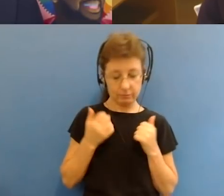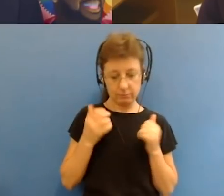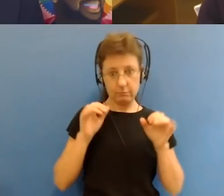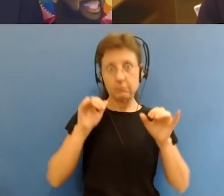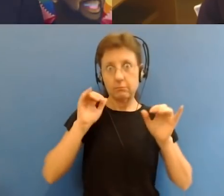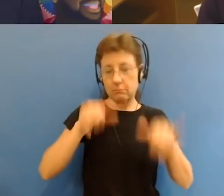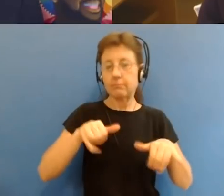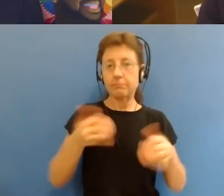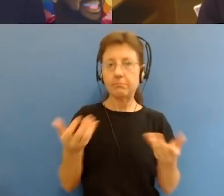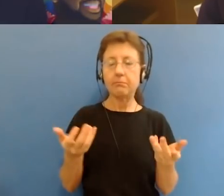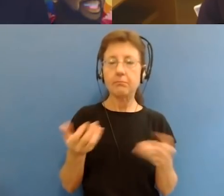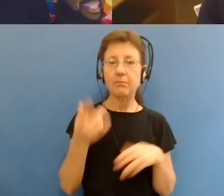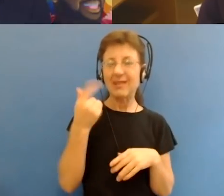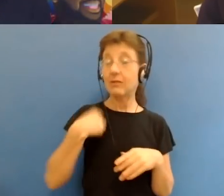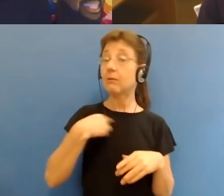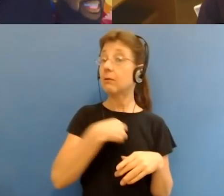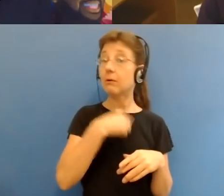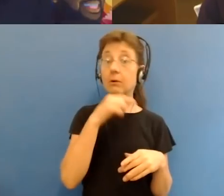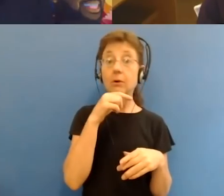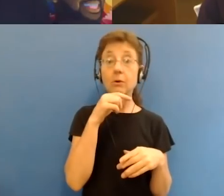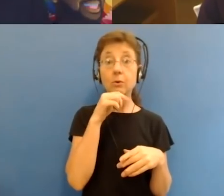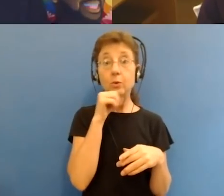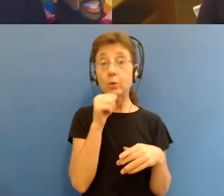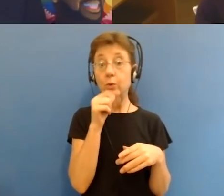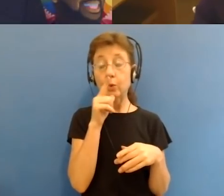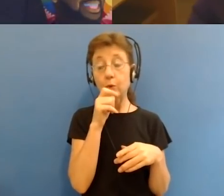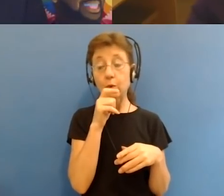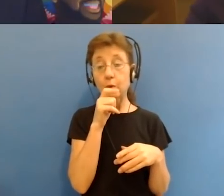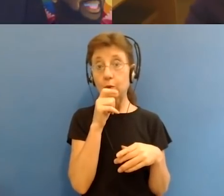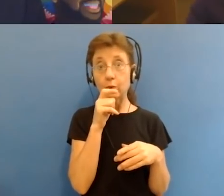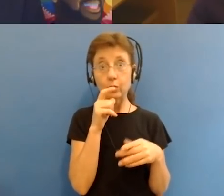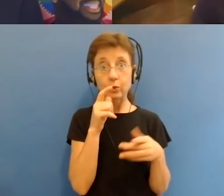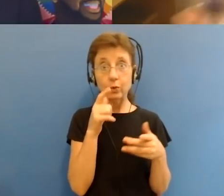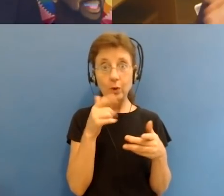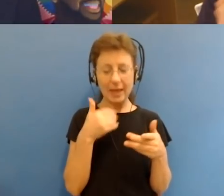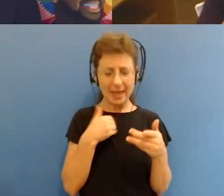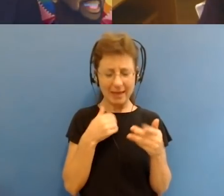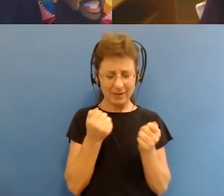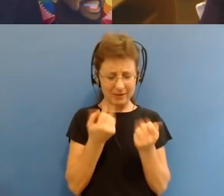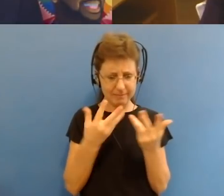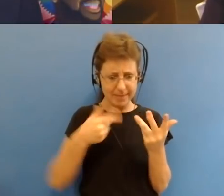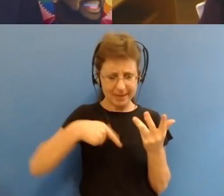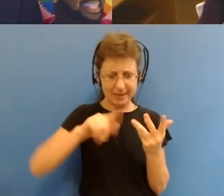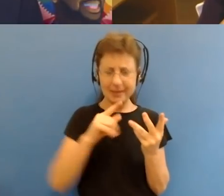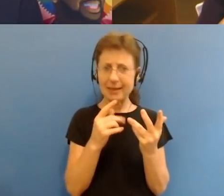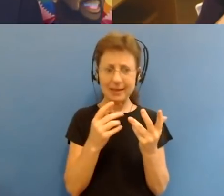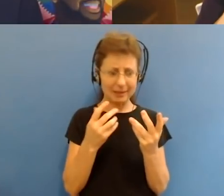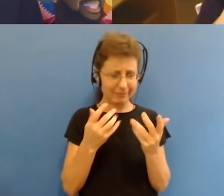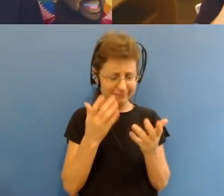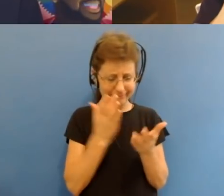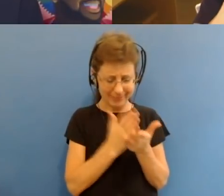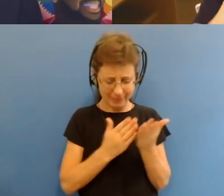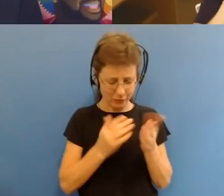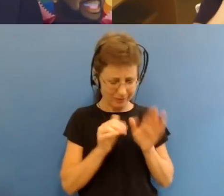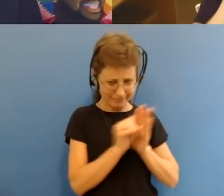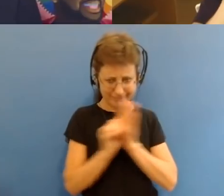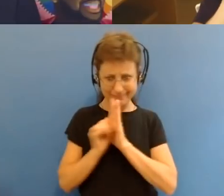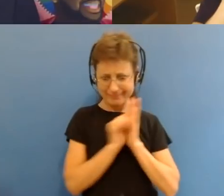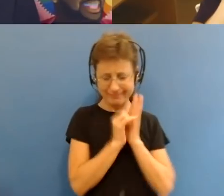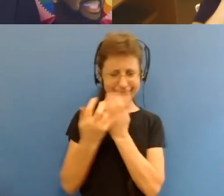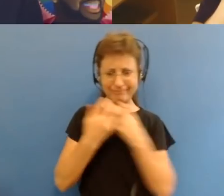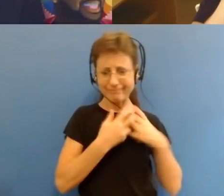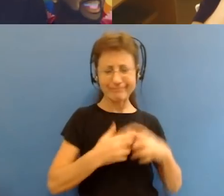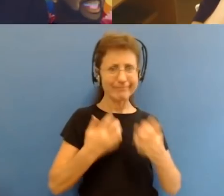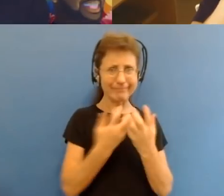know, for those of us who are occupying these intersections of a lot of marginalization, you know, be it, you know, being